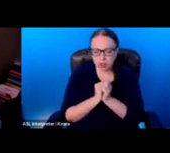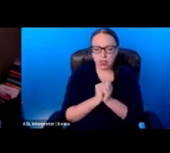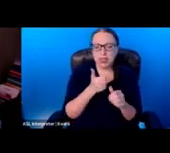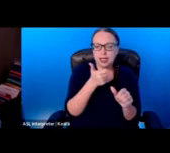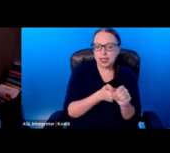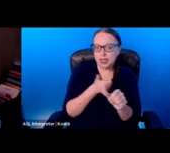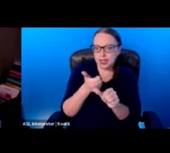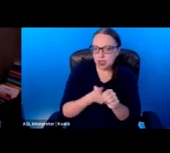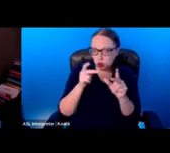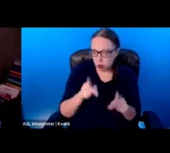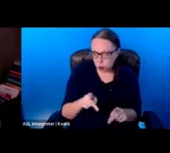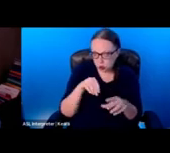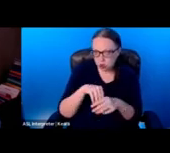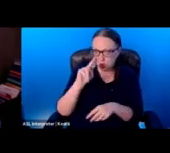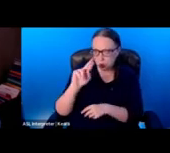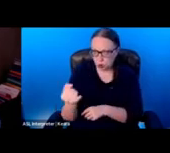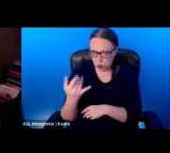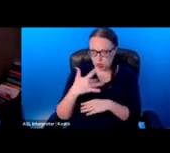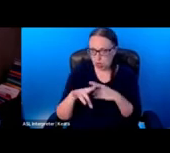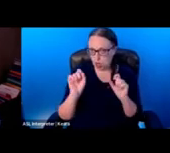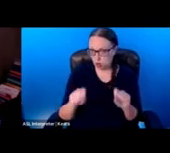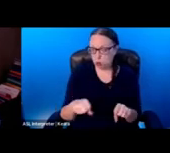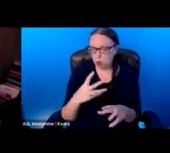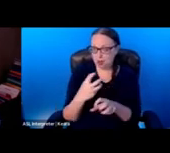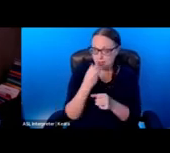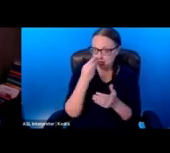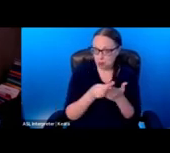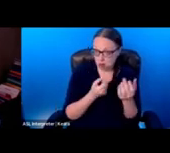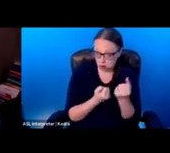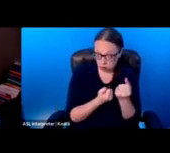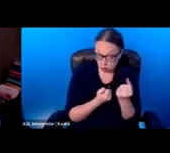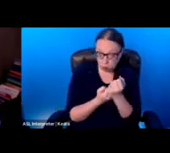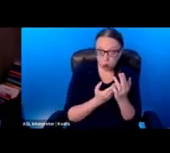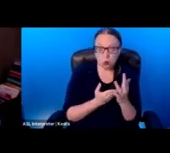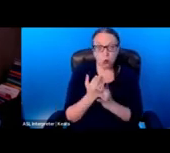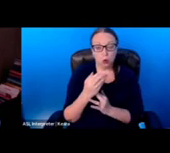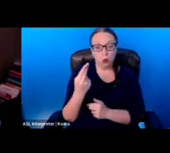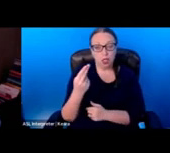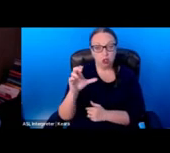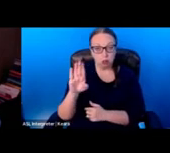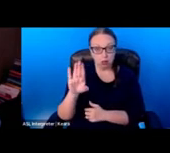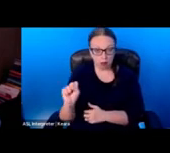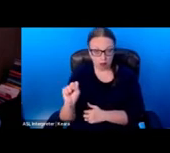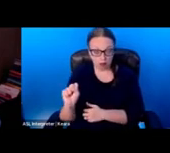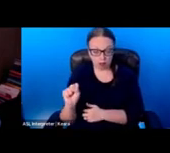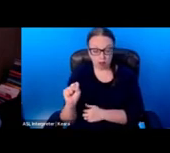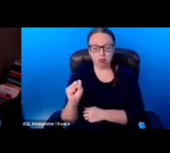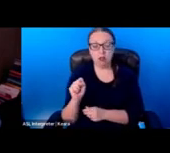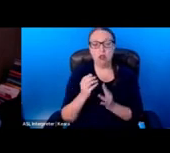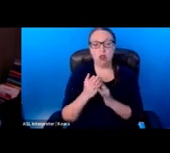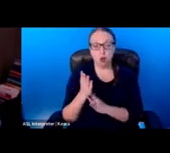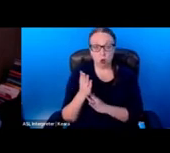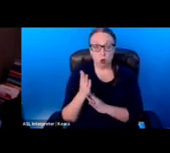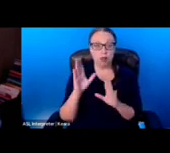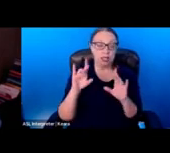person in New Jersey that is eligible and receives funding through HCBS, through the Division of